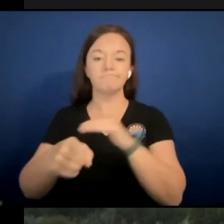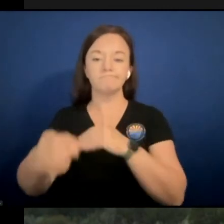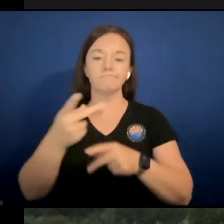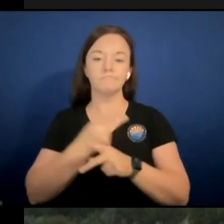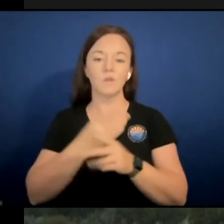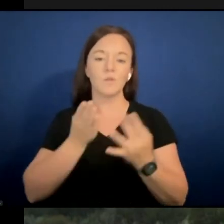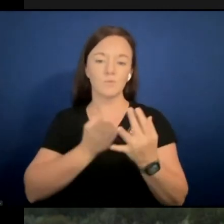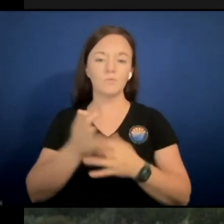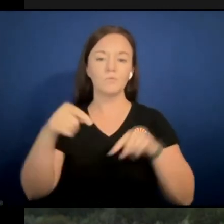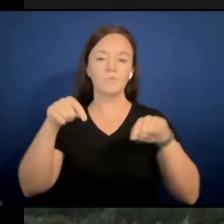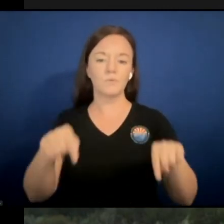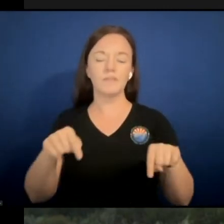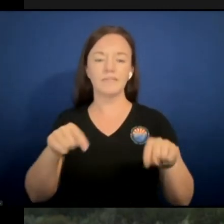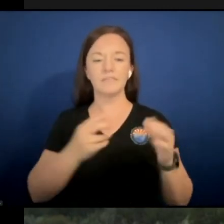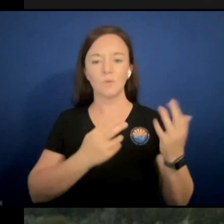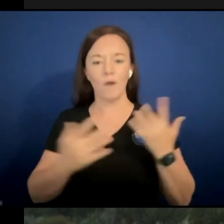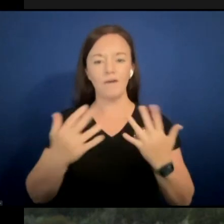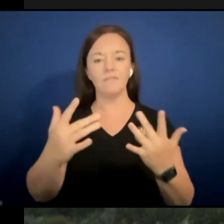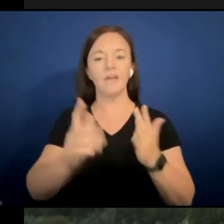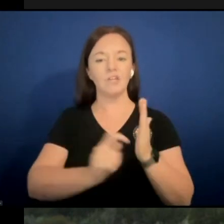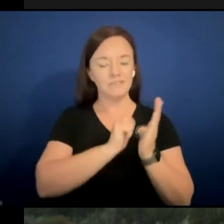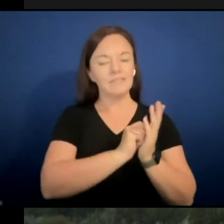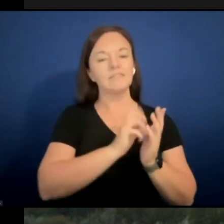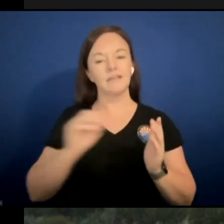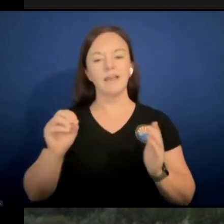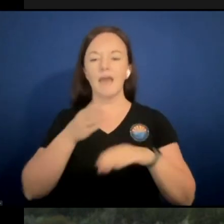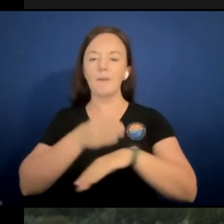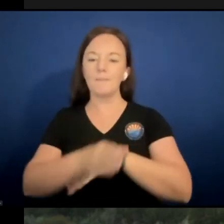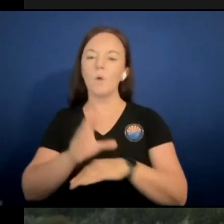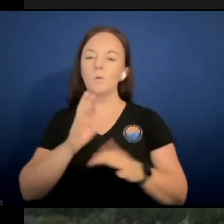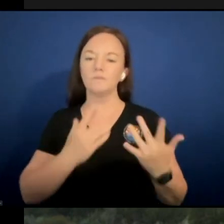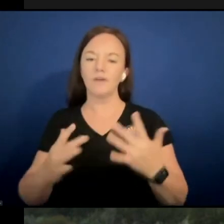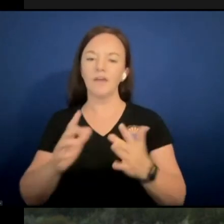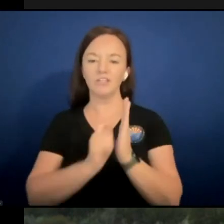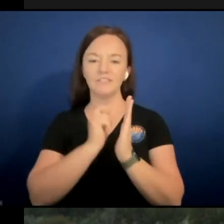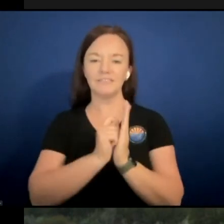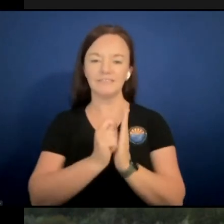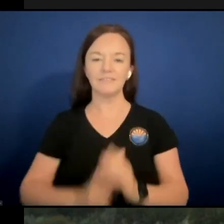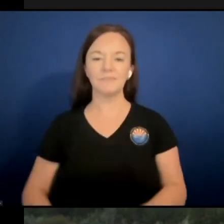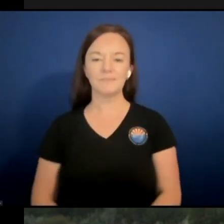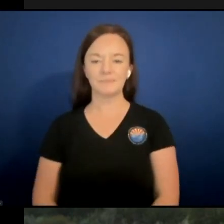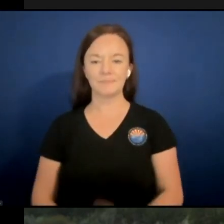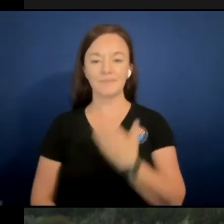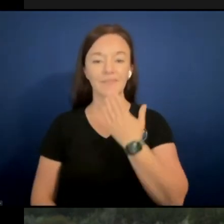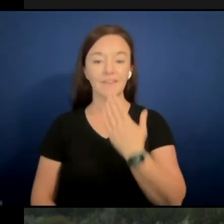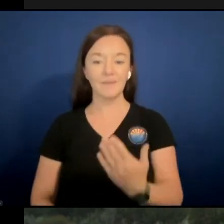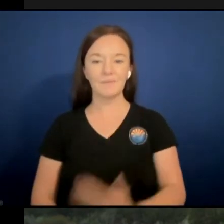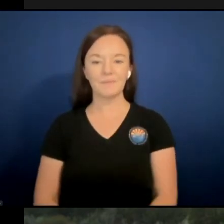wildfire season and the post-wildfire season. Thank you.